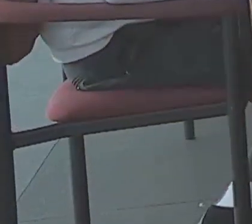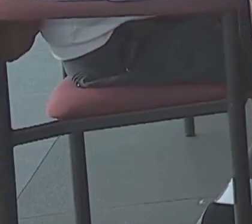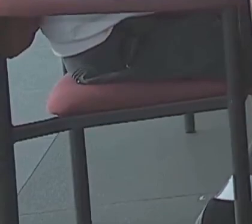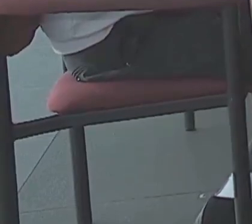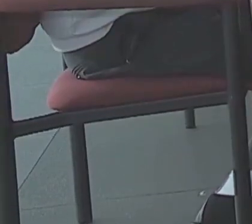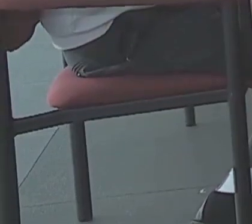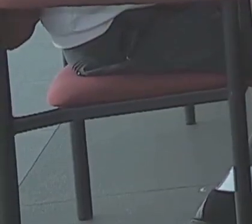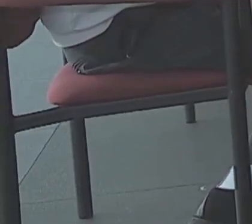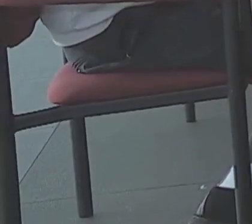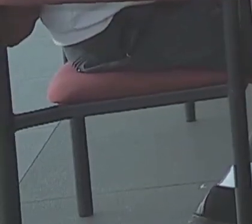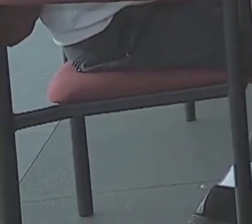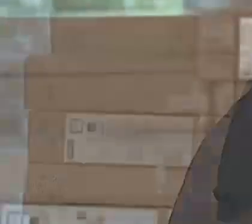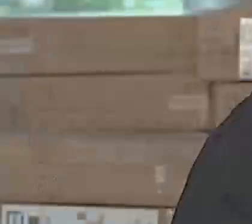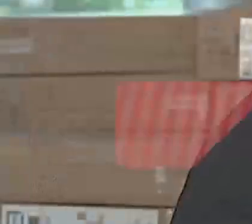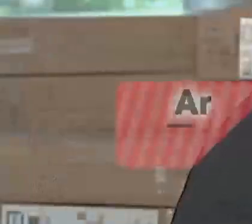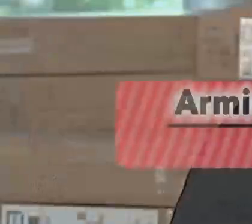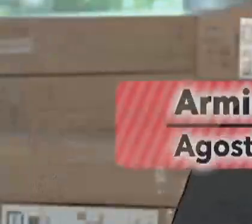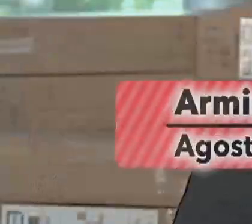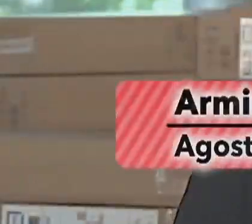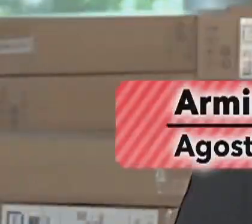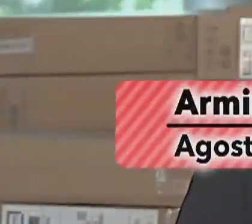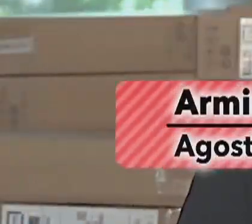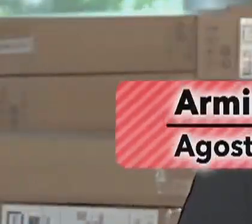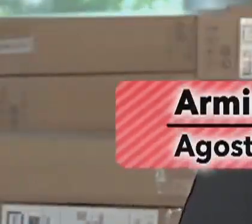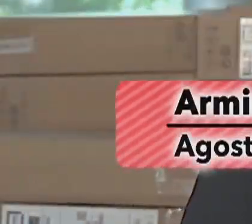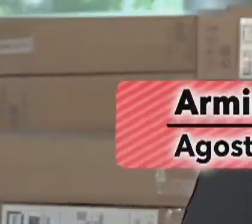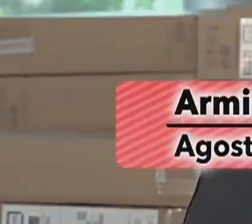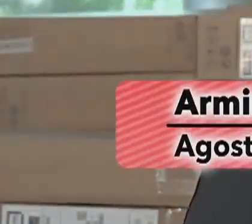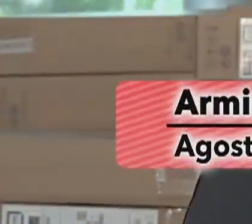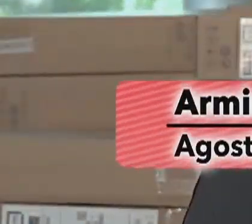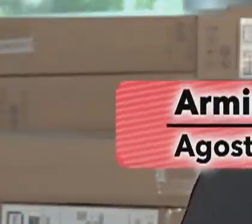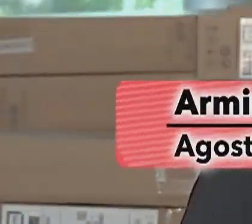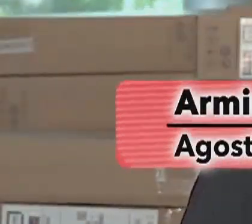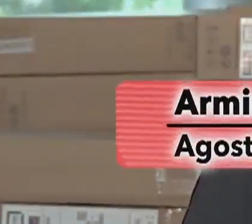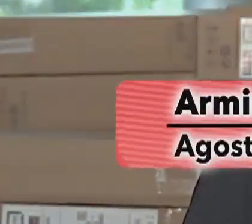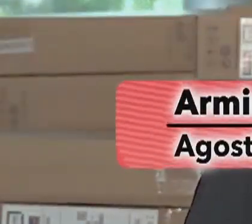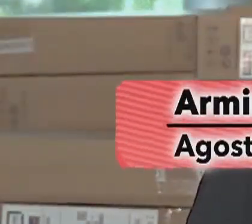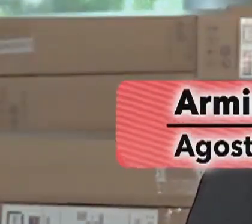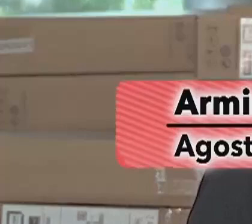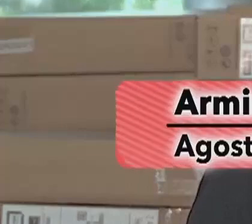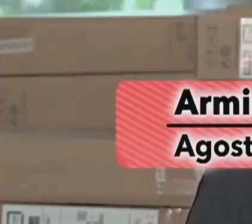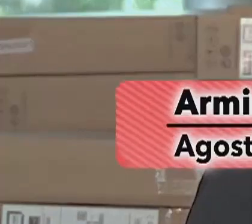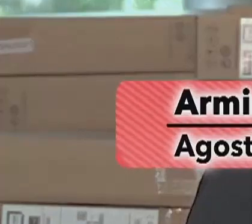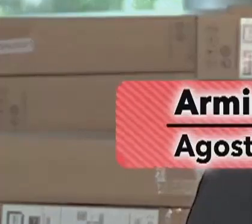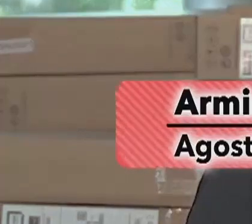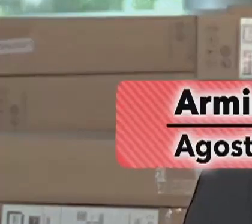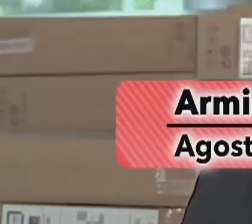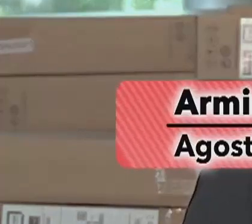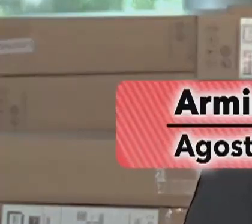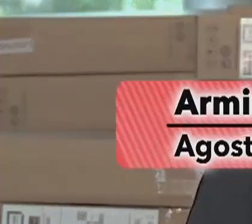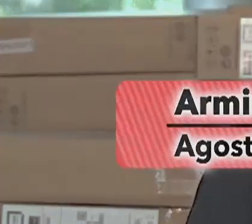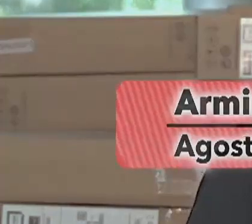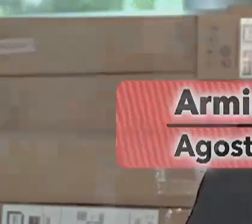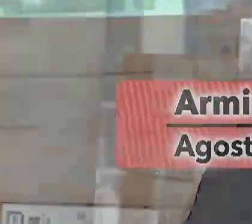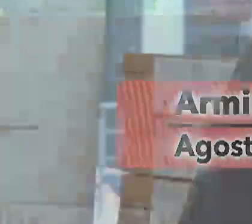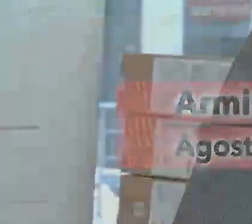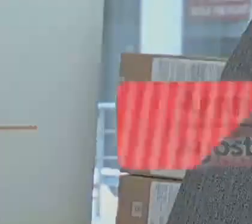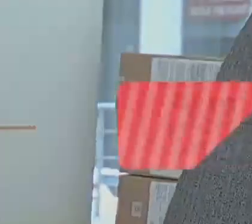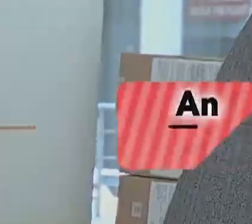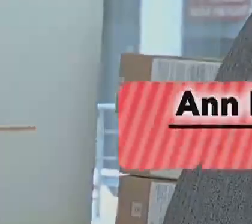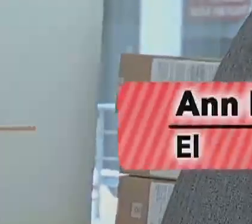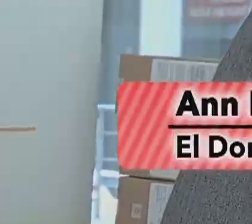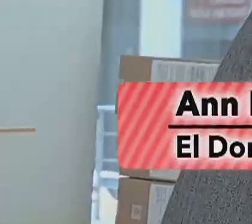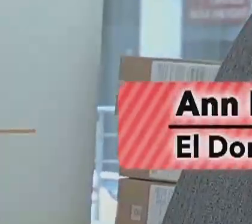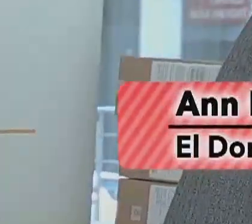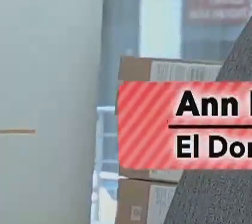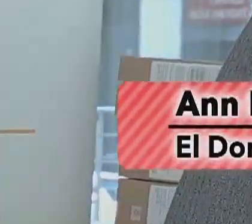received 37 laptops. These devices will become very useful to my students to access tutoring in their